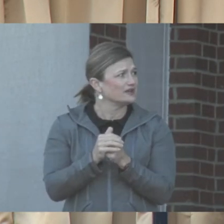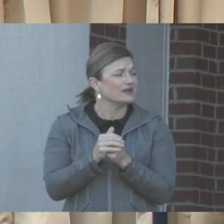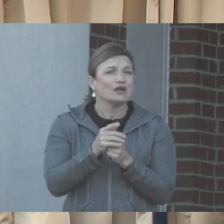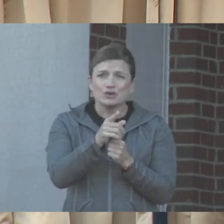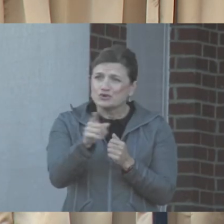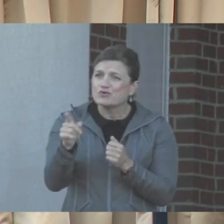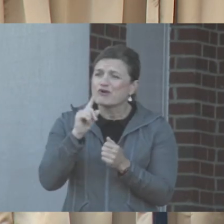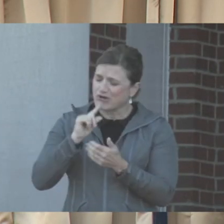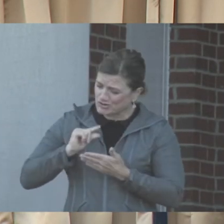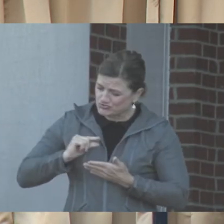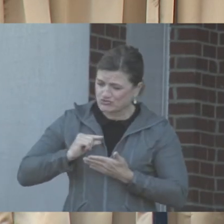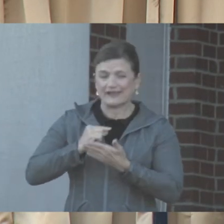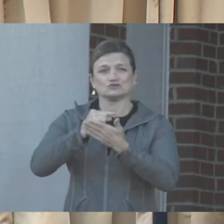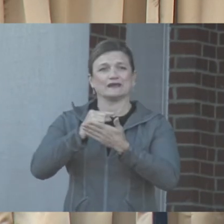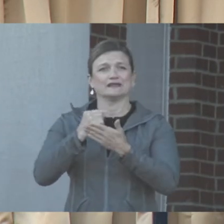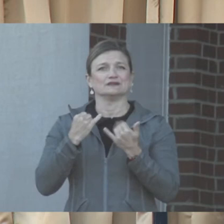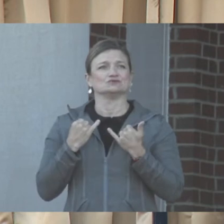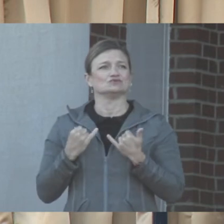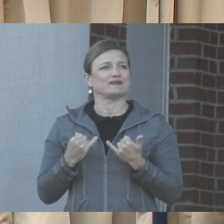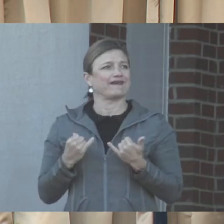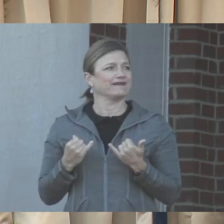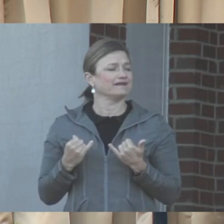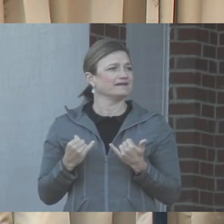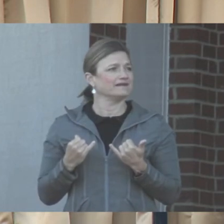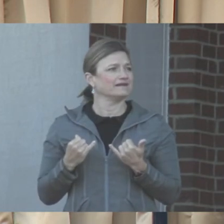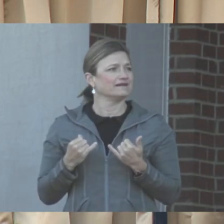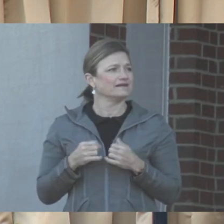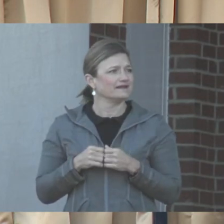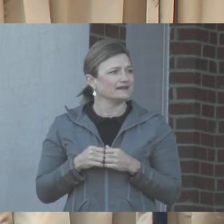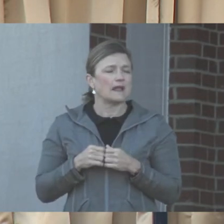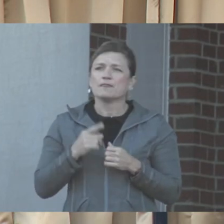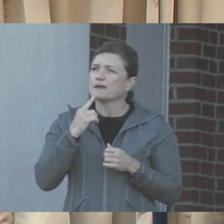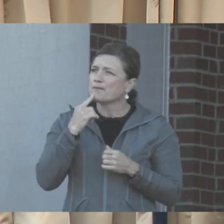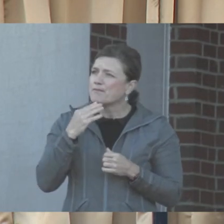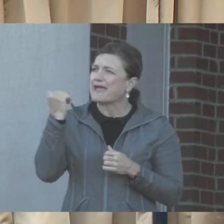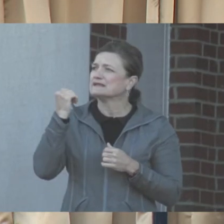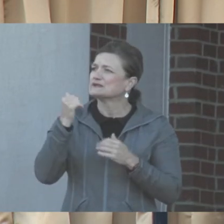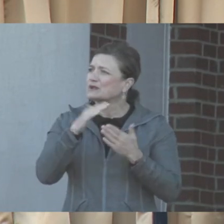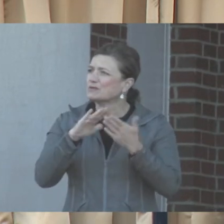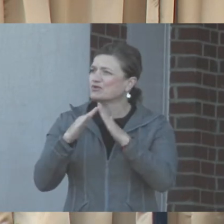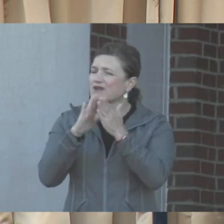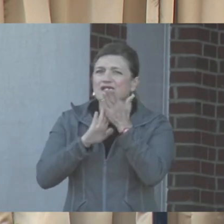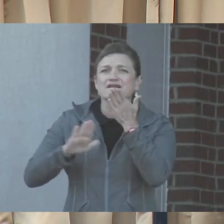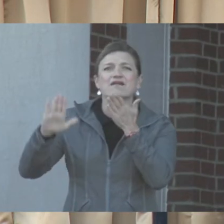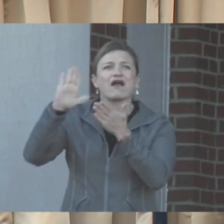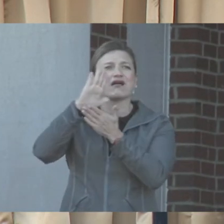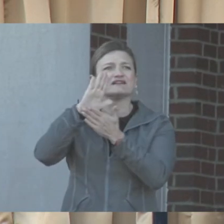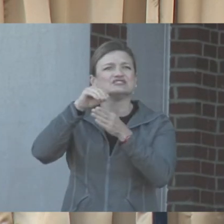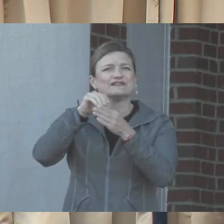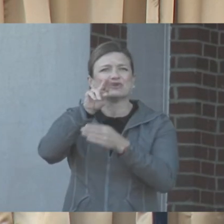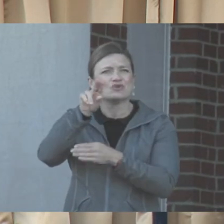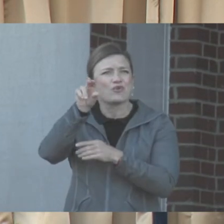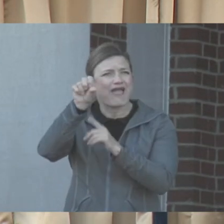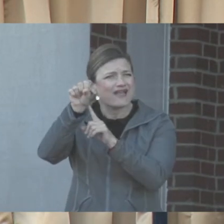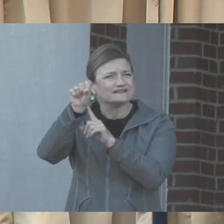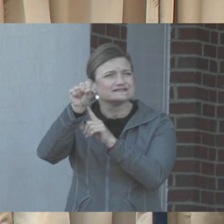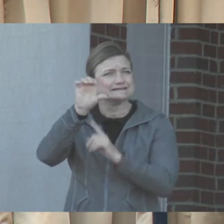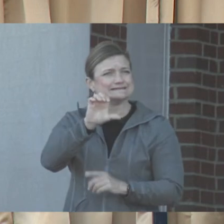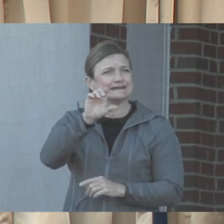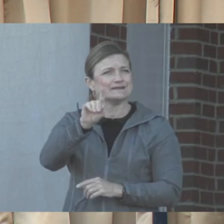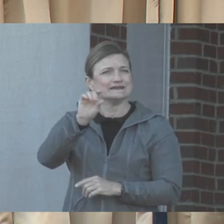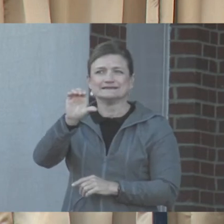you are graduating, you graduates, from the finest community college in the United States.